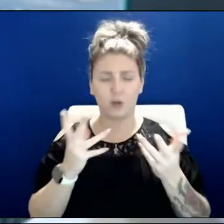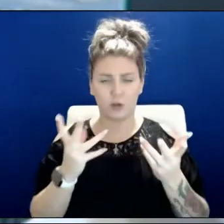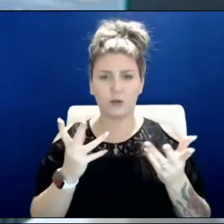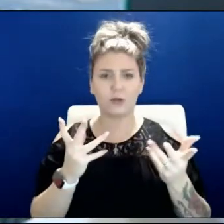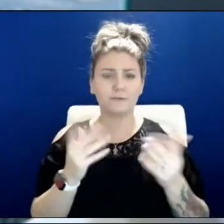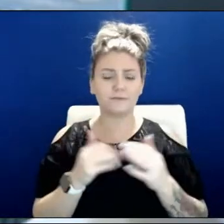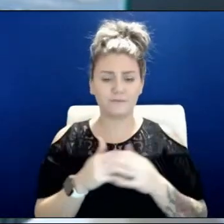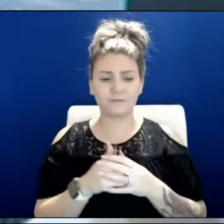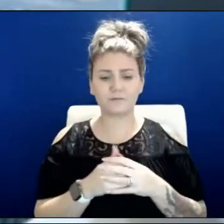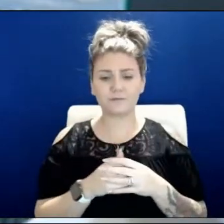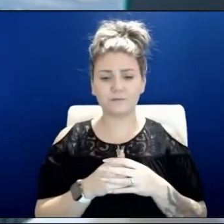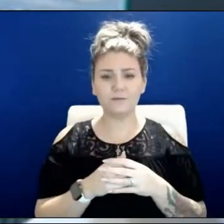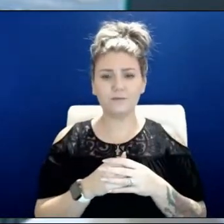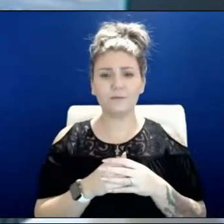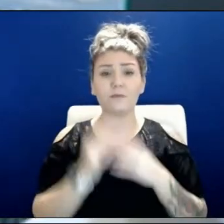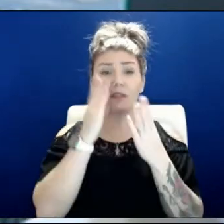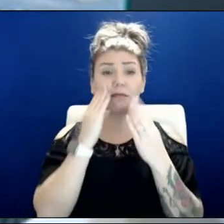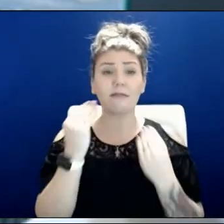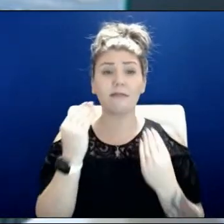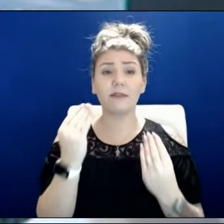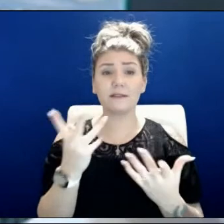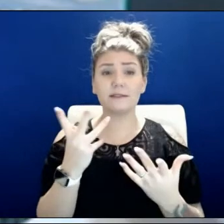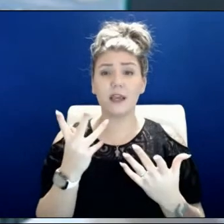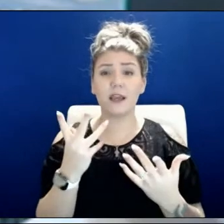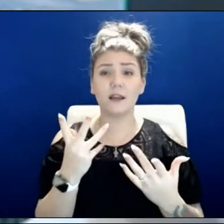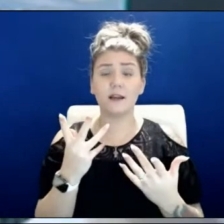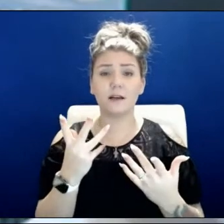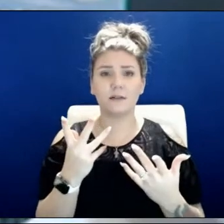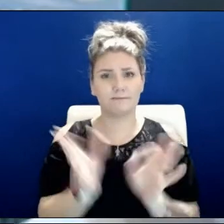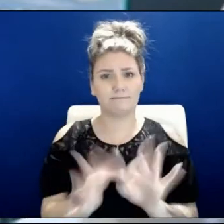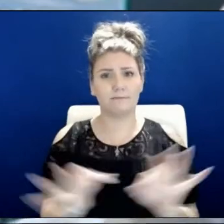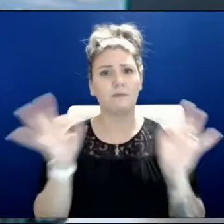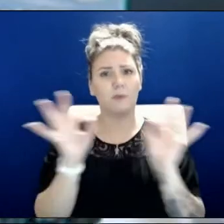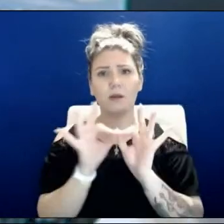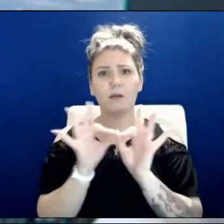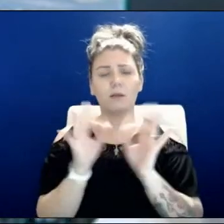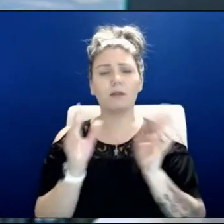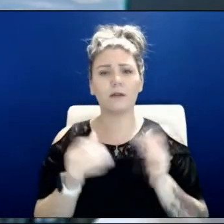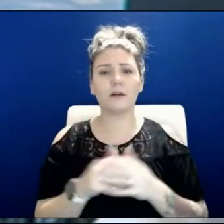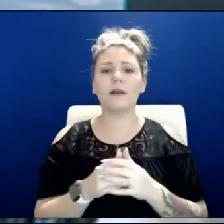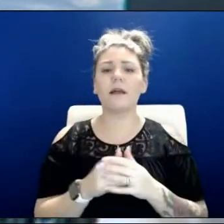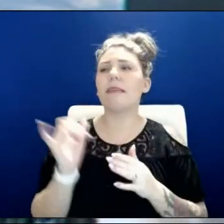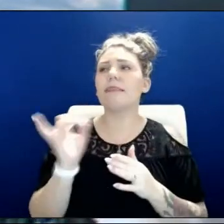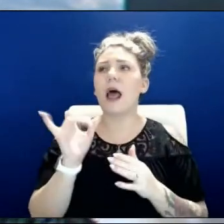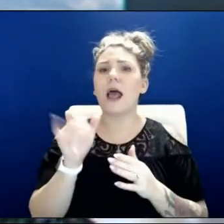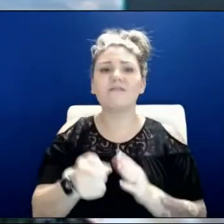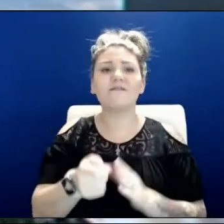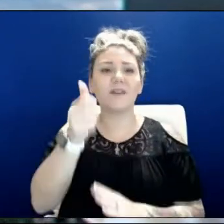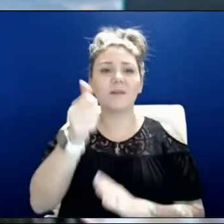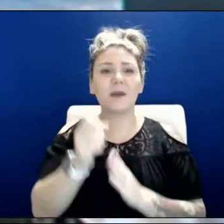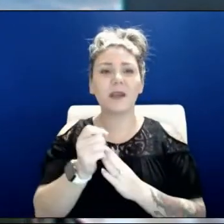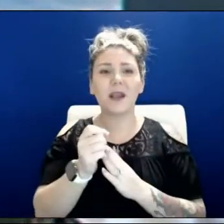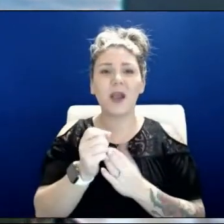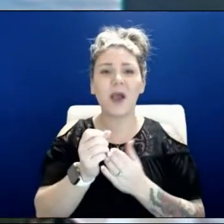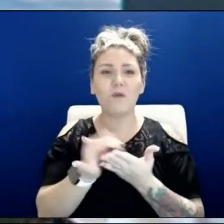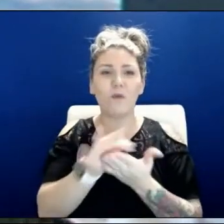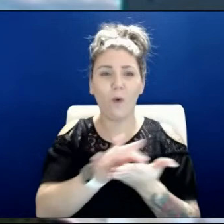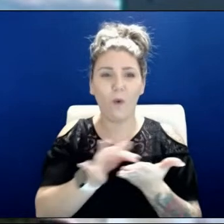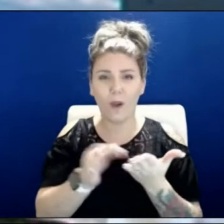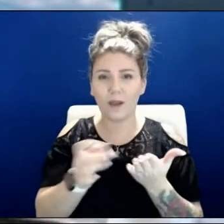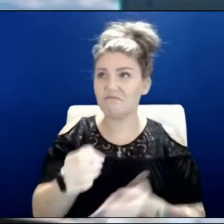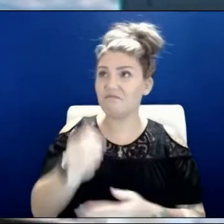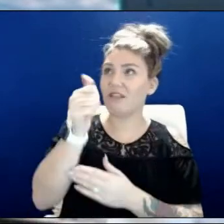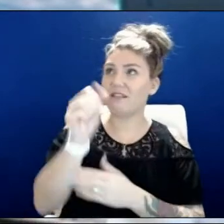the data is meaningful. Think about it like flipping a coin. If you flip a coin 10